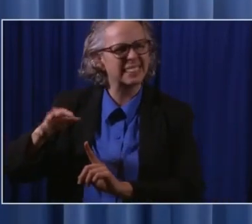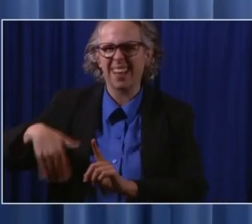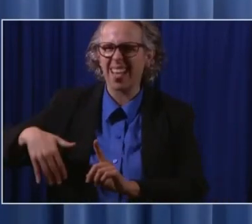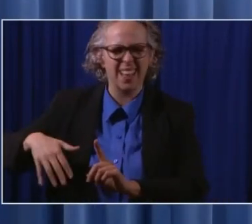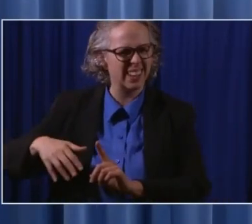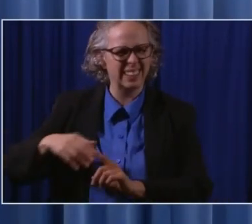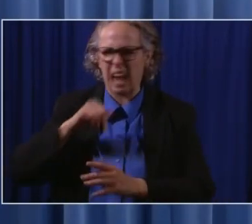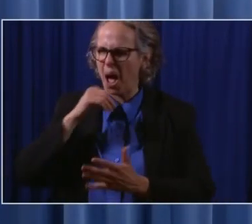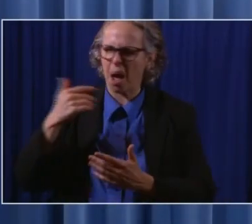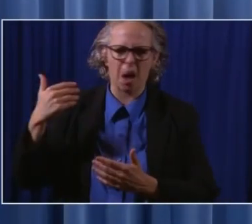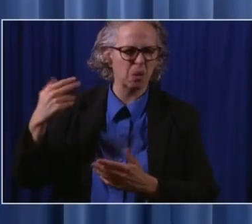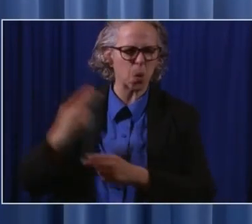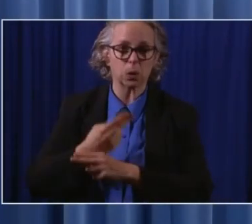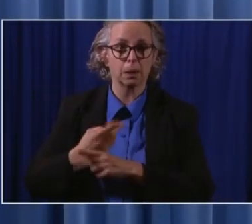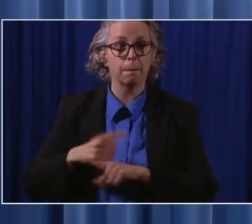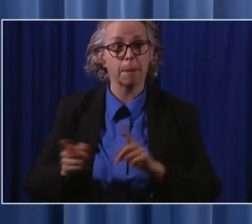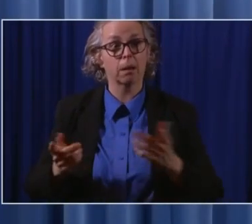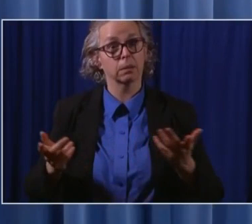it is being used.